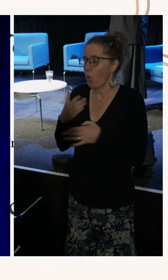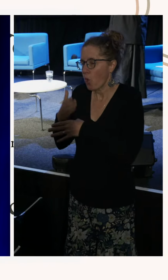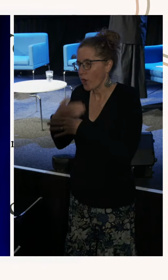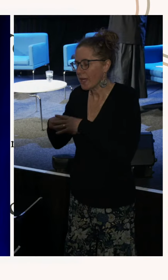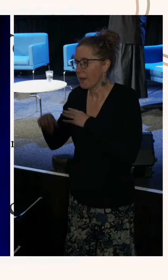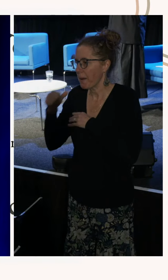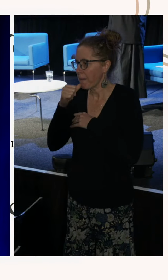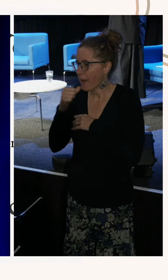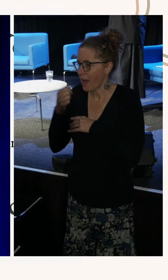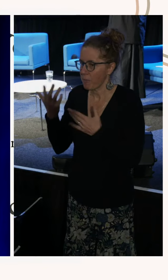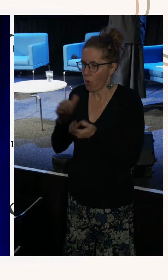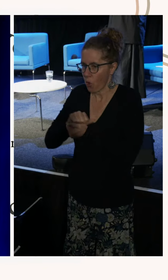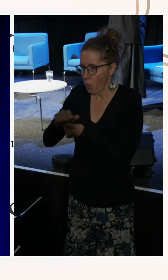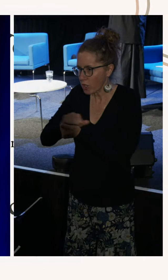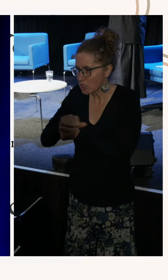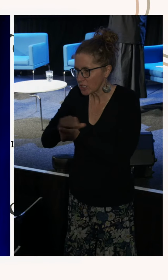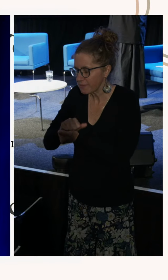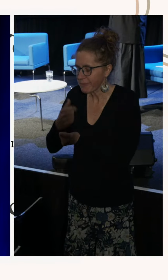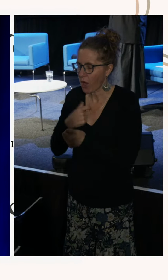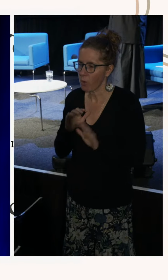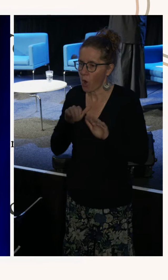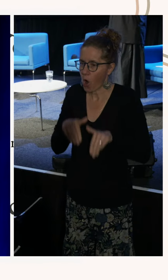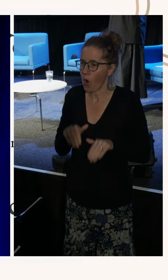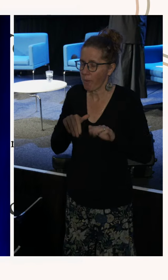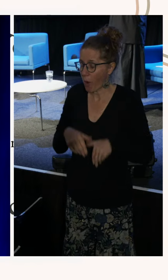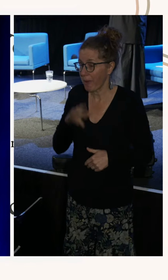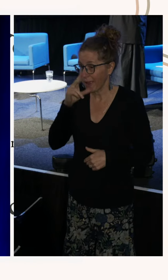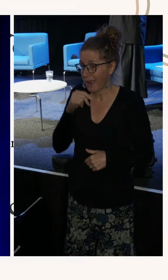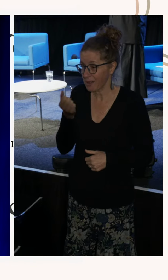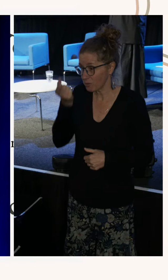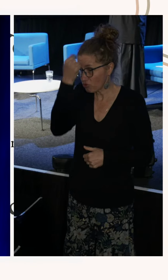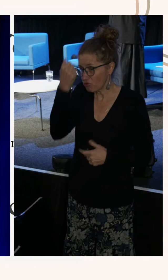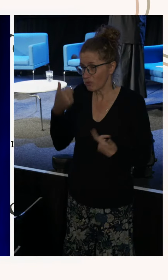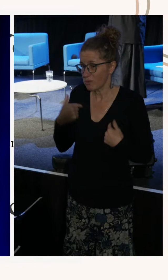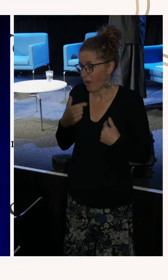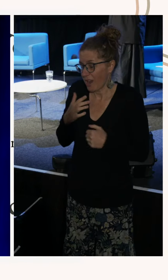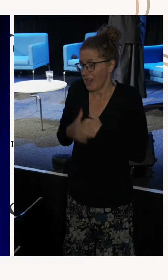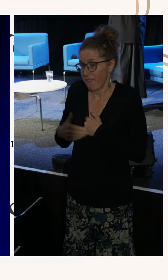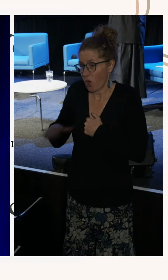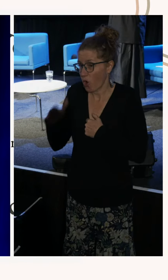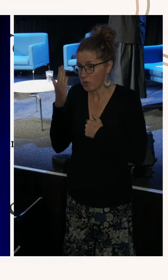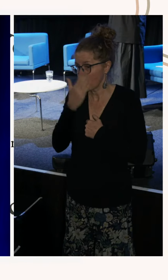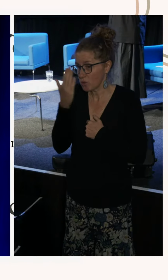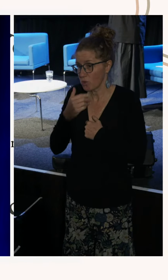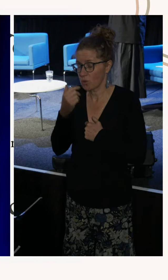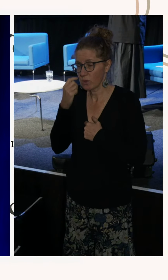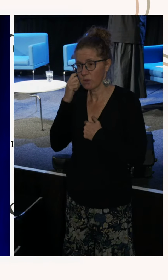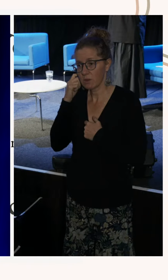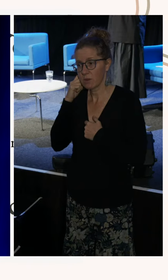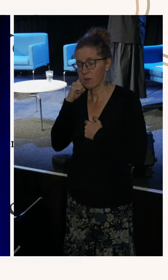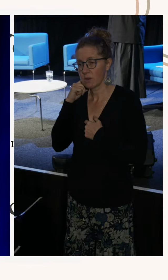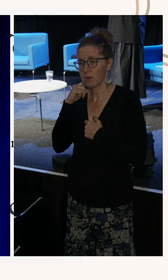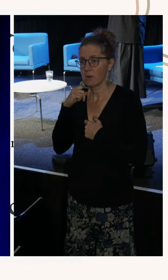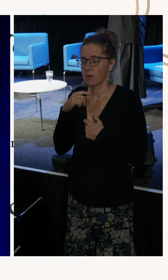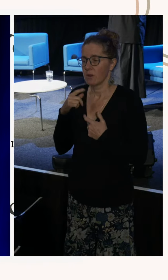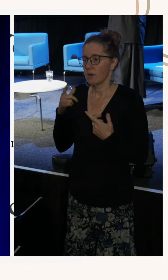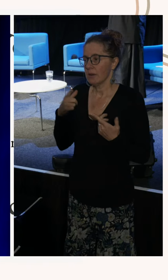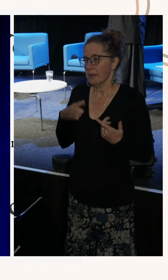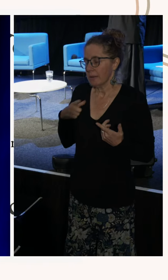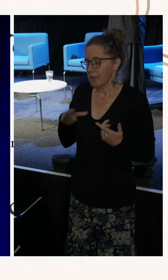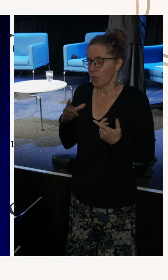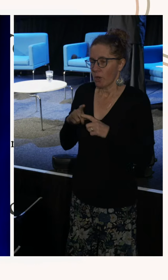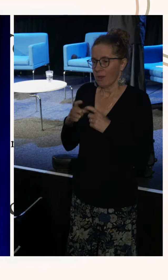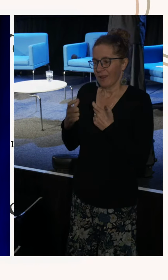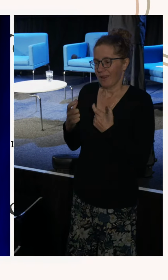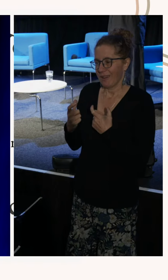done washing. I was at home, pretty young and dumb. I'd never gone to school. Being classed as a government ward with an